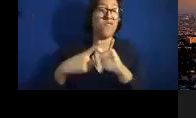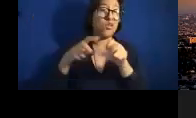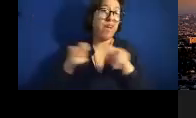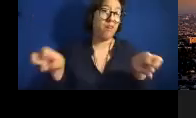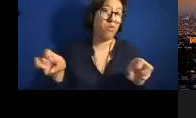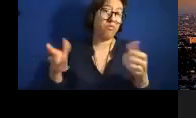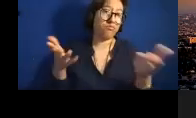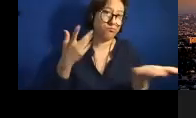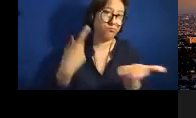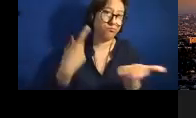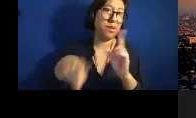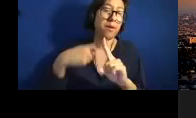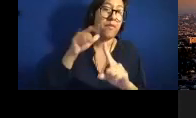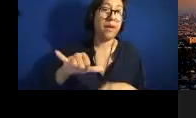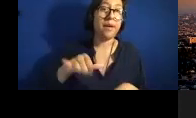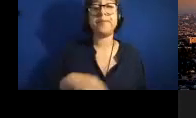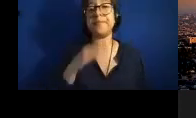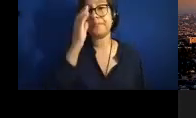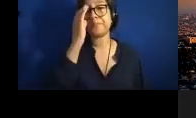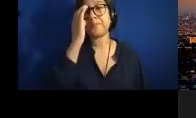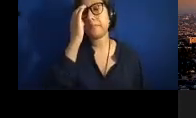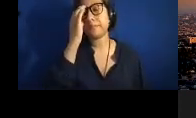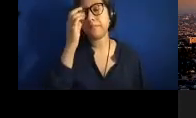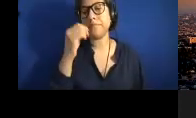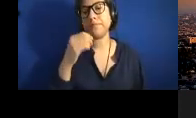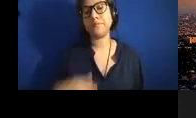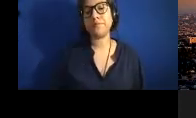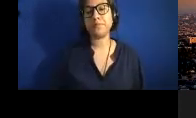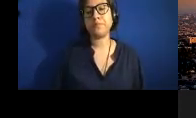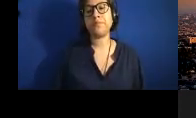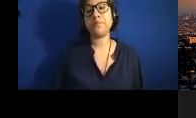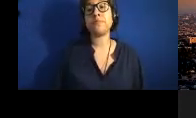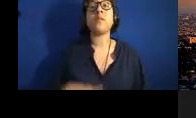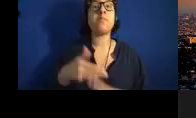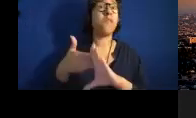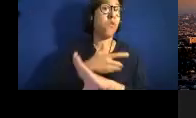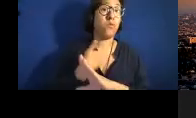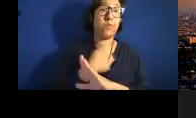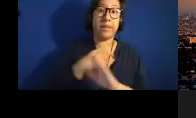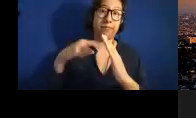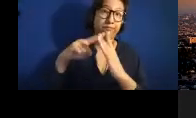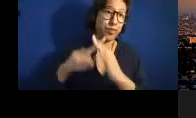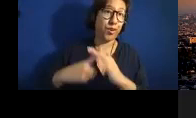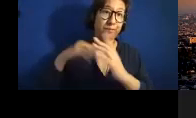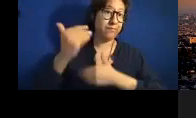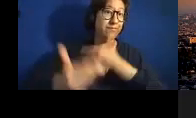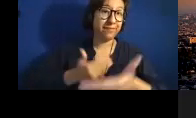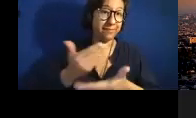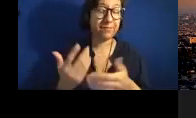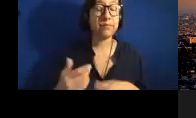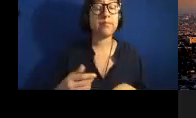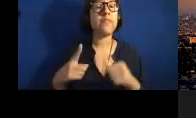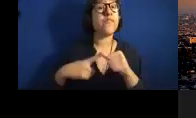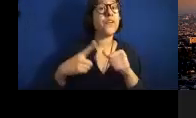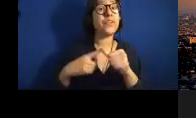tonight. One more thing I wanna say before we, you know, get into how this is gonna go is we often use the term